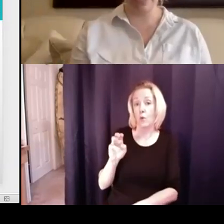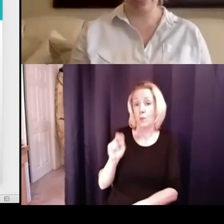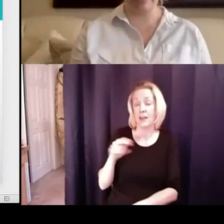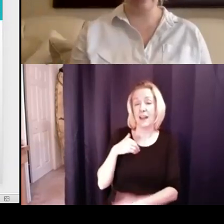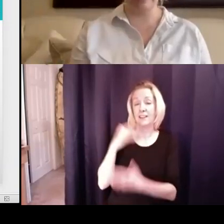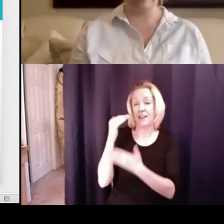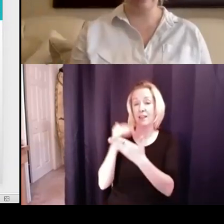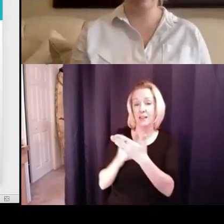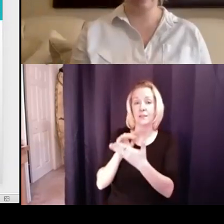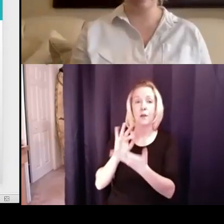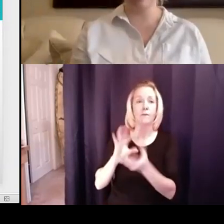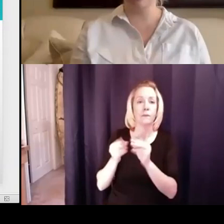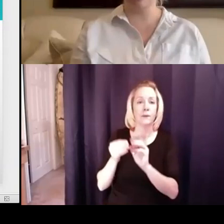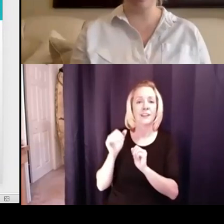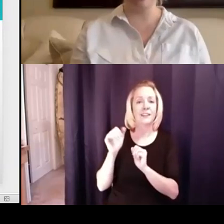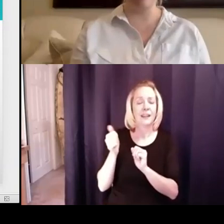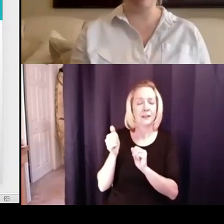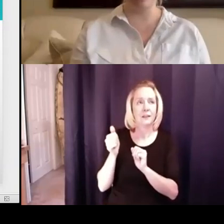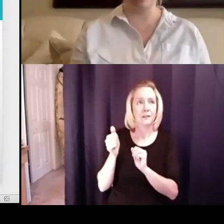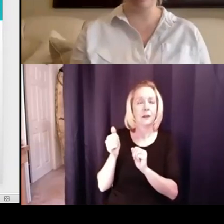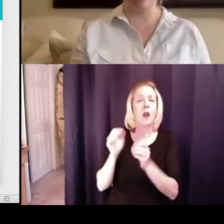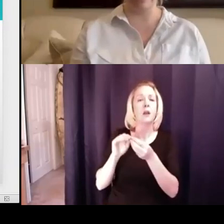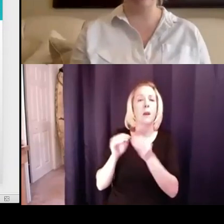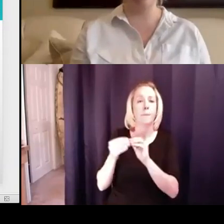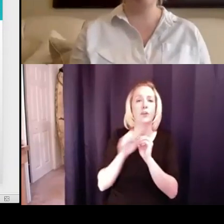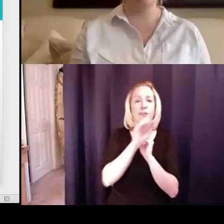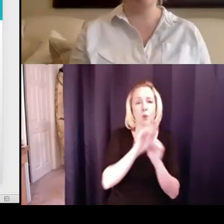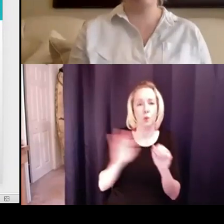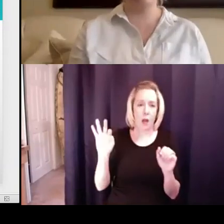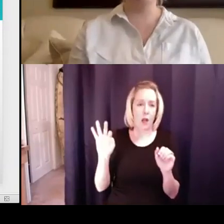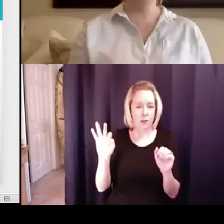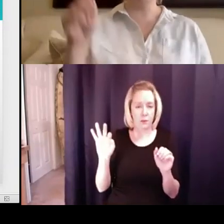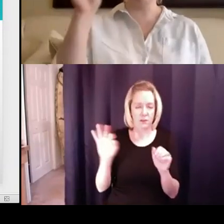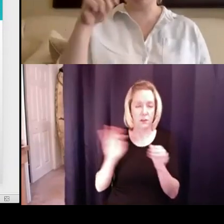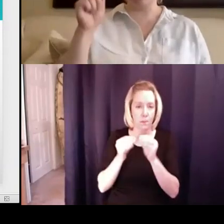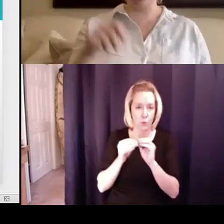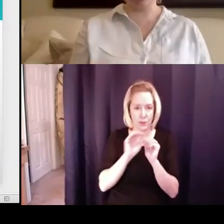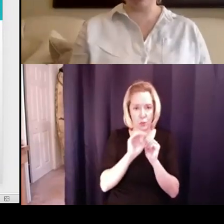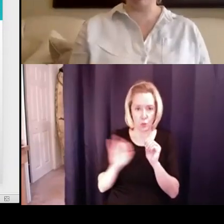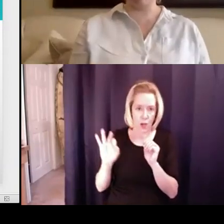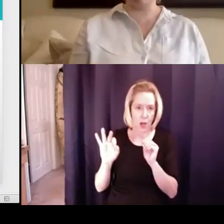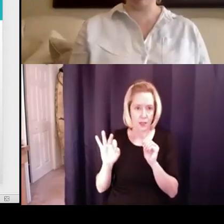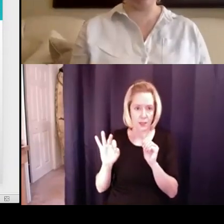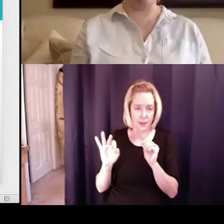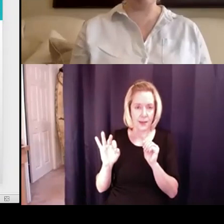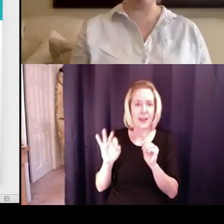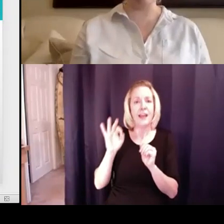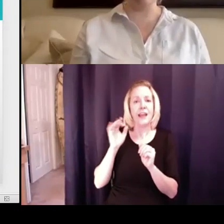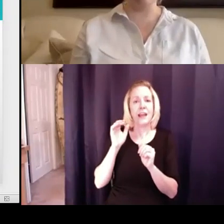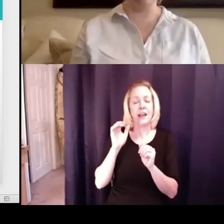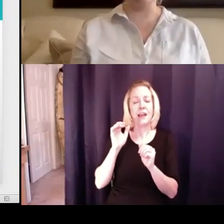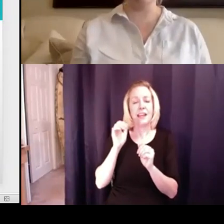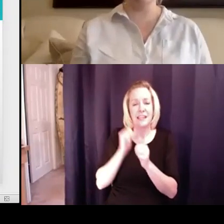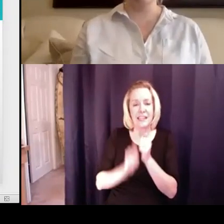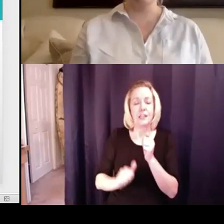the 10 letters or 10 numbers, 0 to 9, with a description of the salient features that